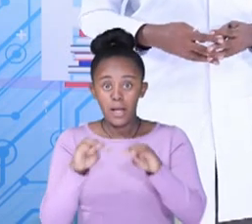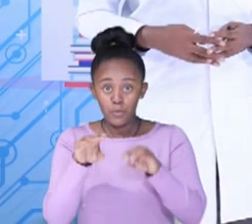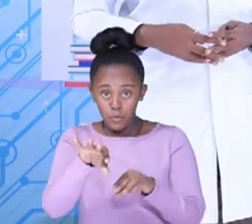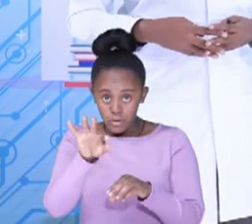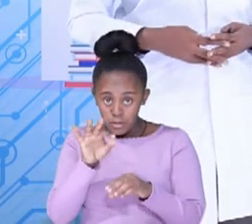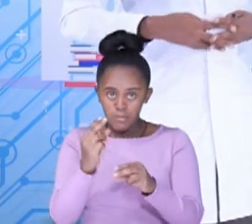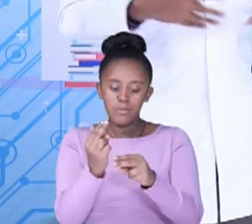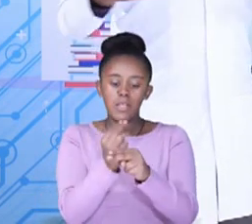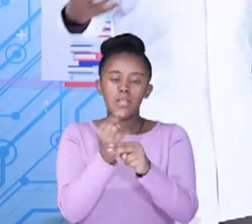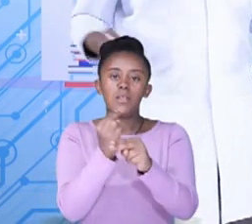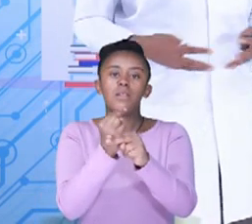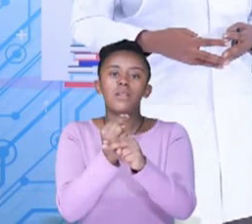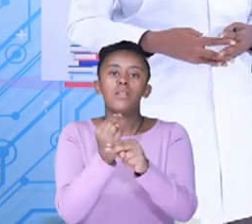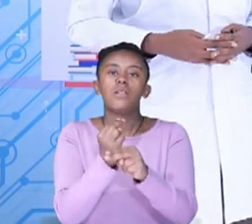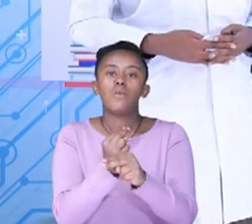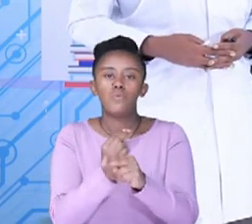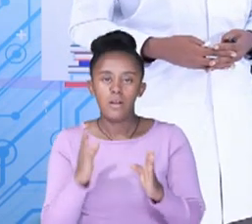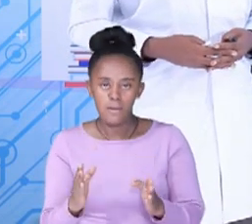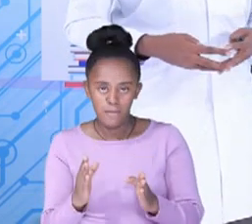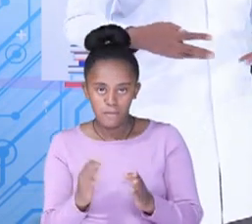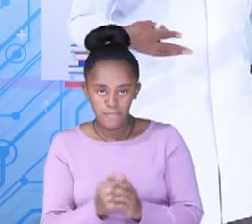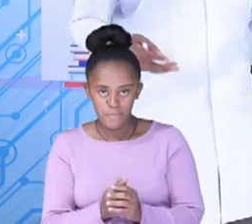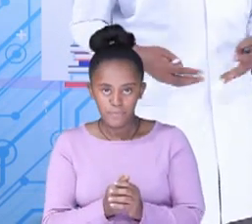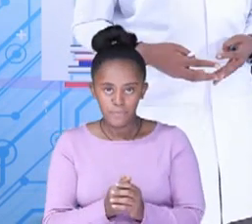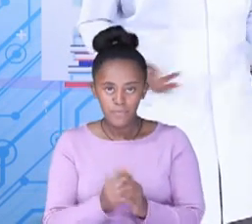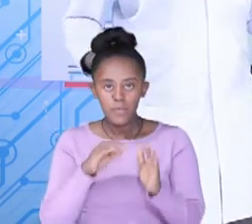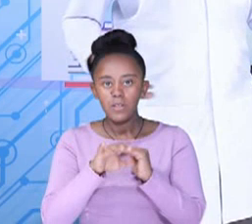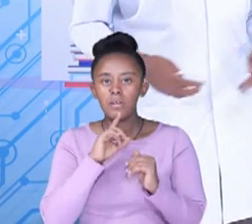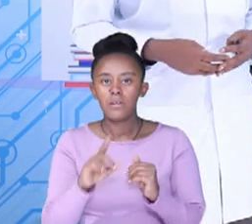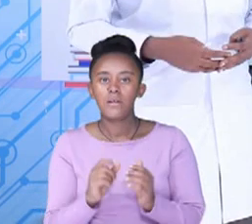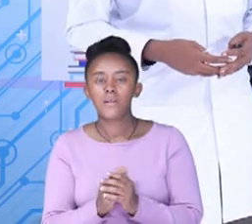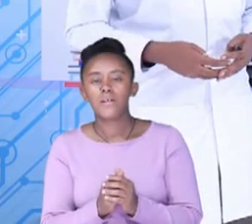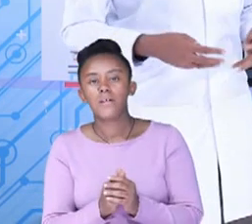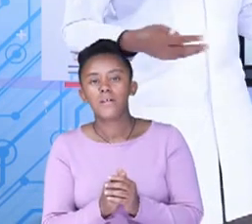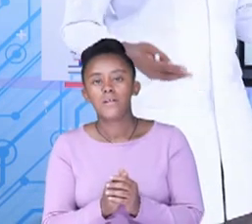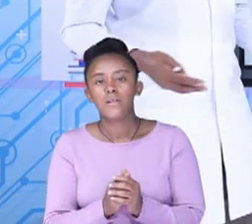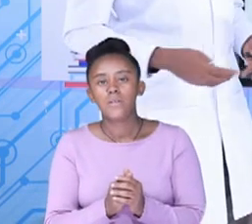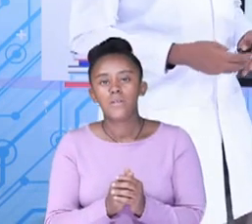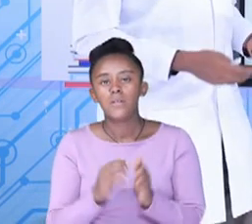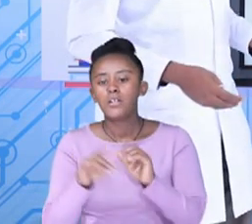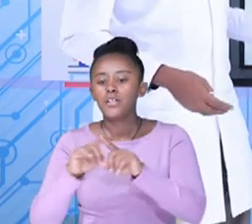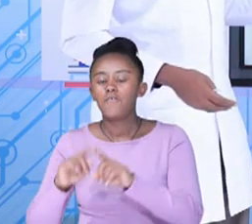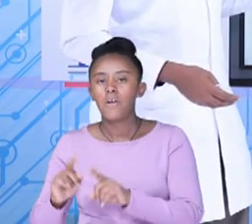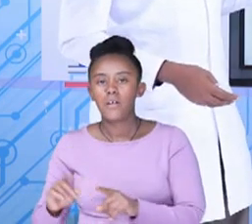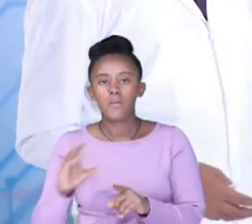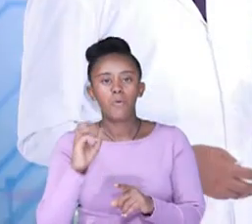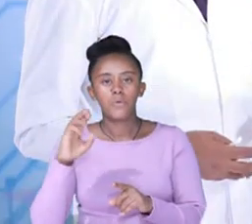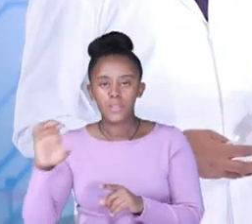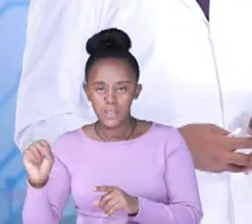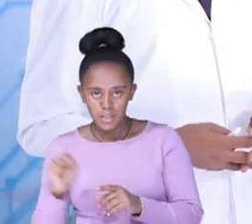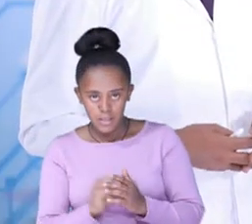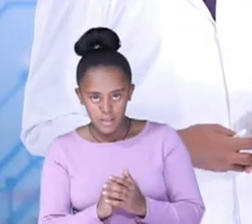Magnet may exist, or magnet exists naturally in iron ores. in different ores.